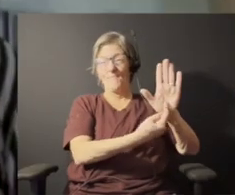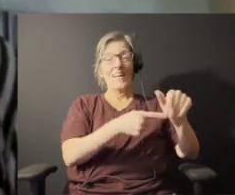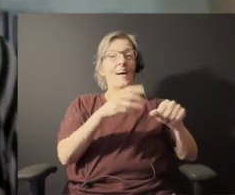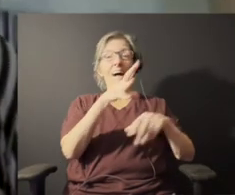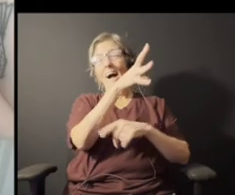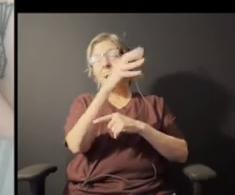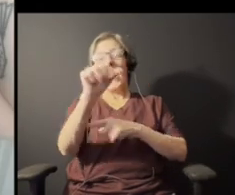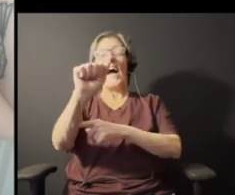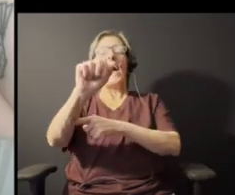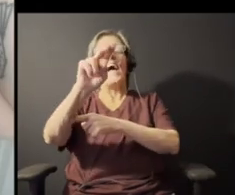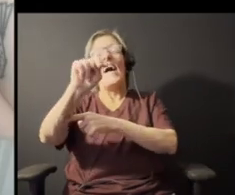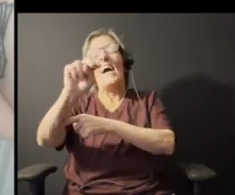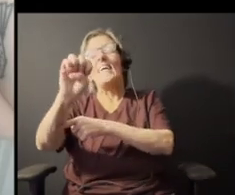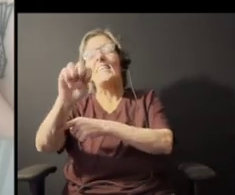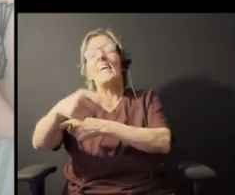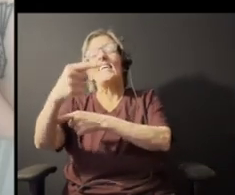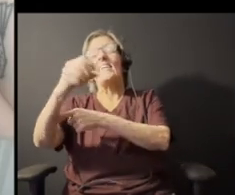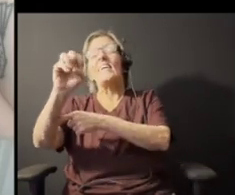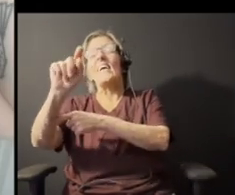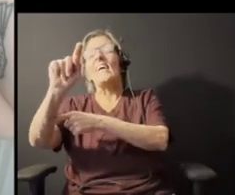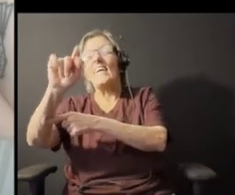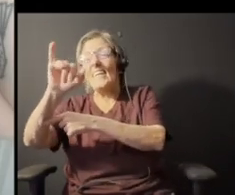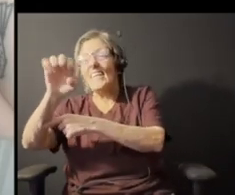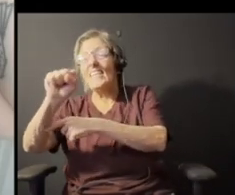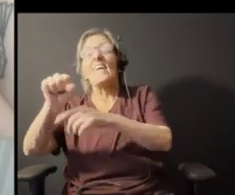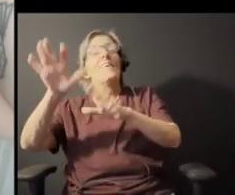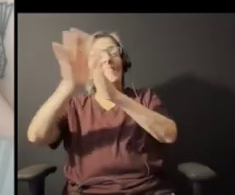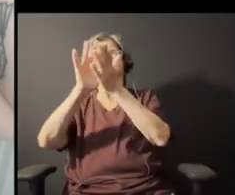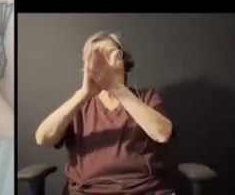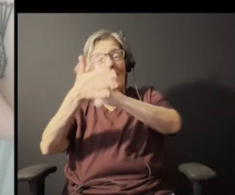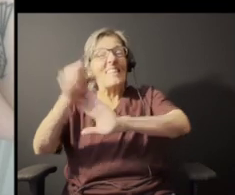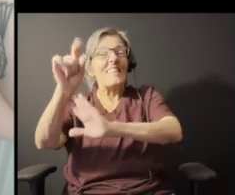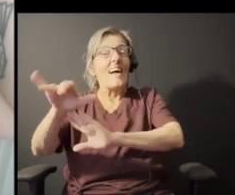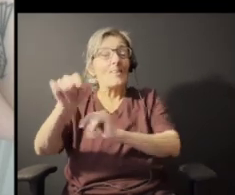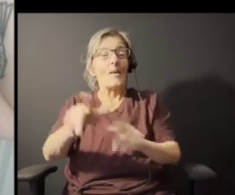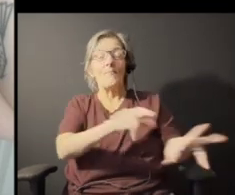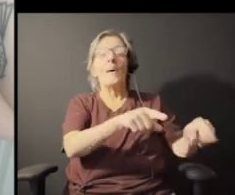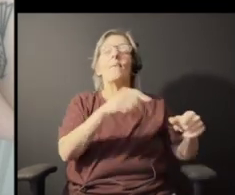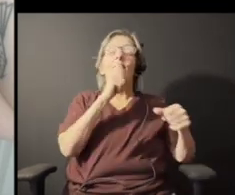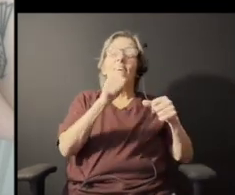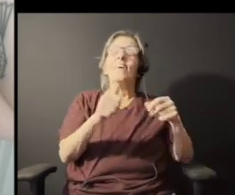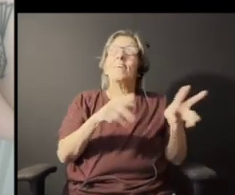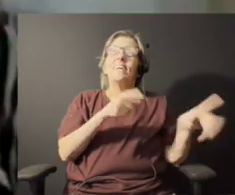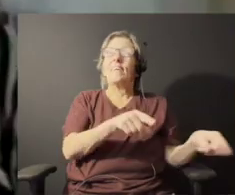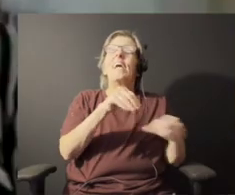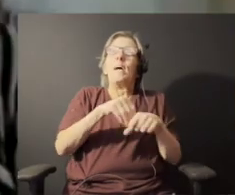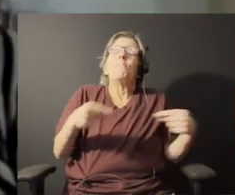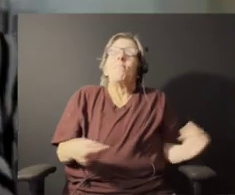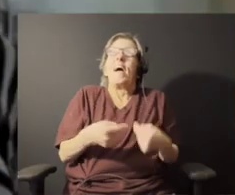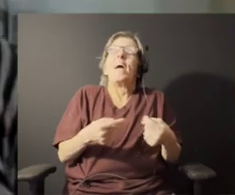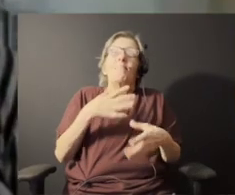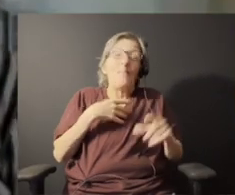And doing like Anne Getty style shoots with my ducks. They were very, very tame.